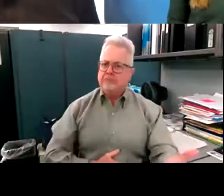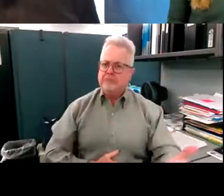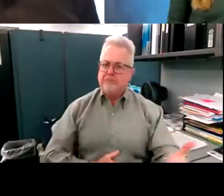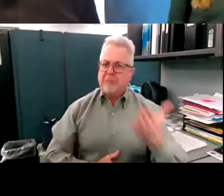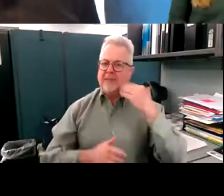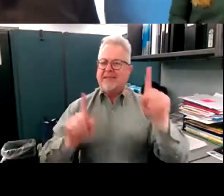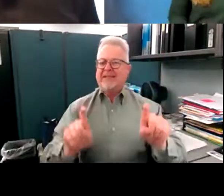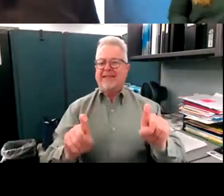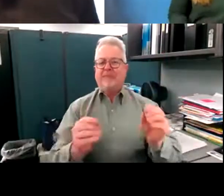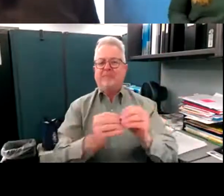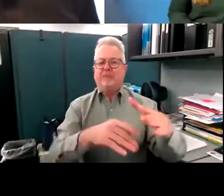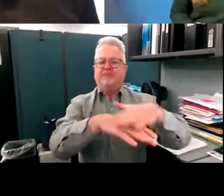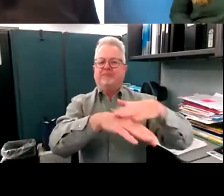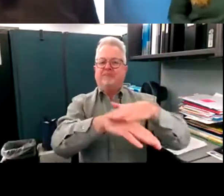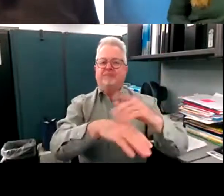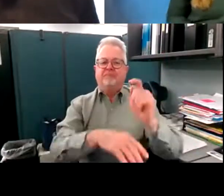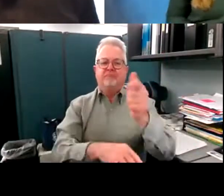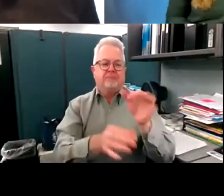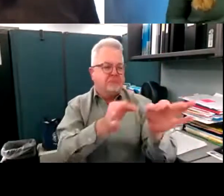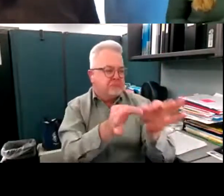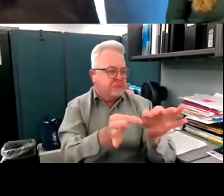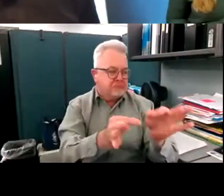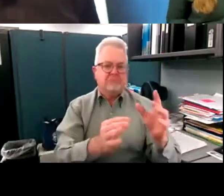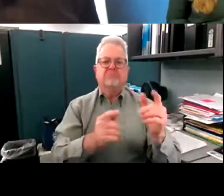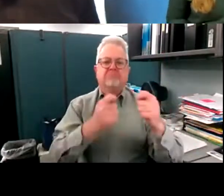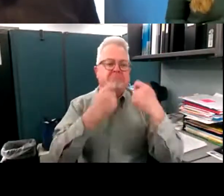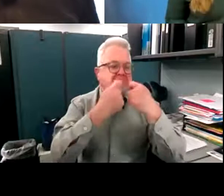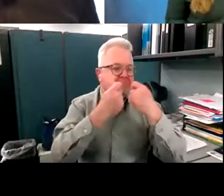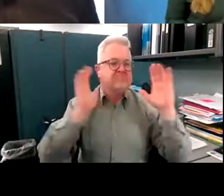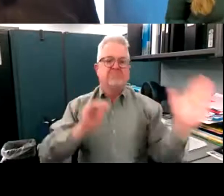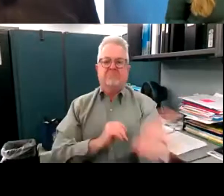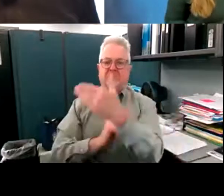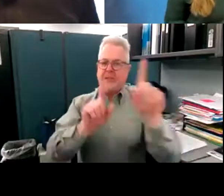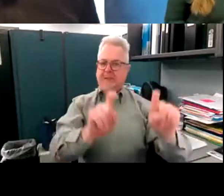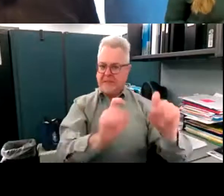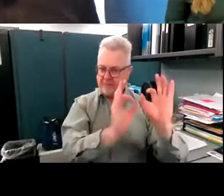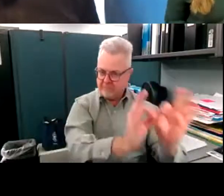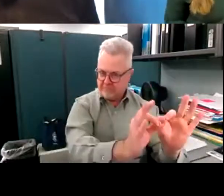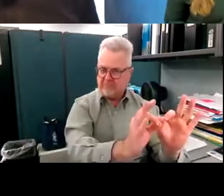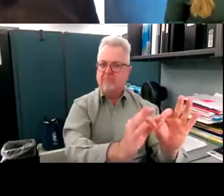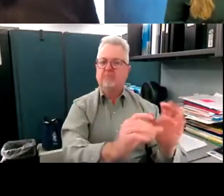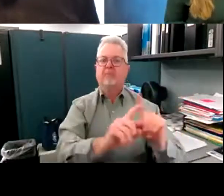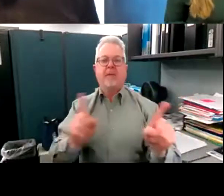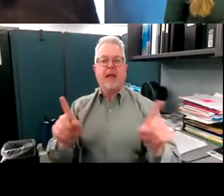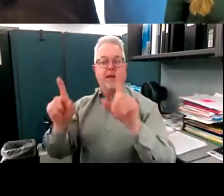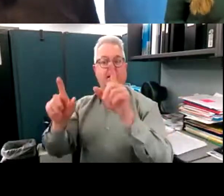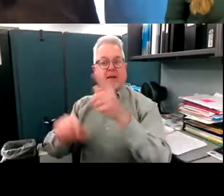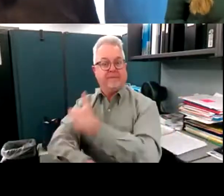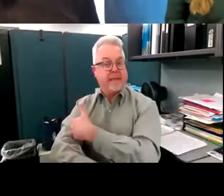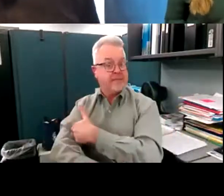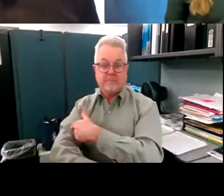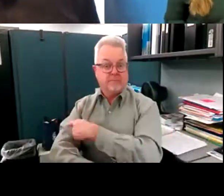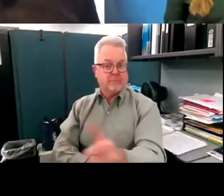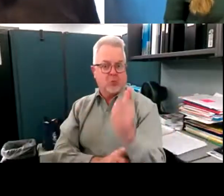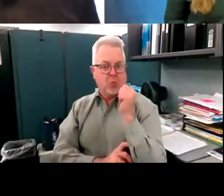services because of the vaccine being like, so, you know, if you're going to test it for a simple conversation, just a test,